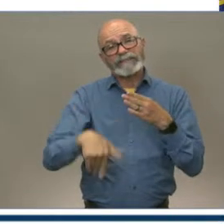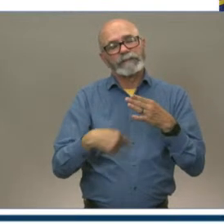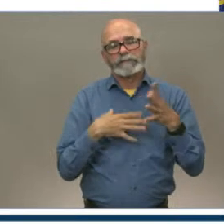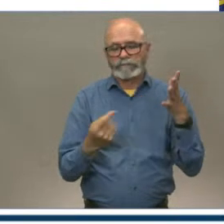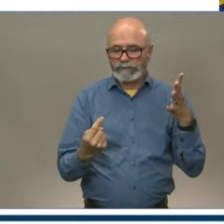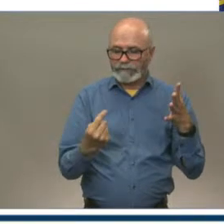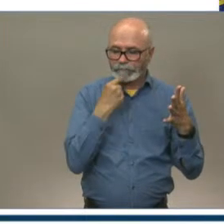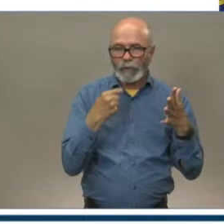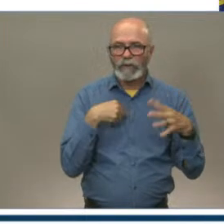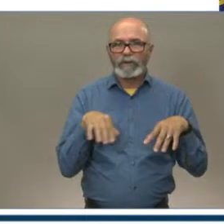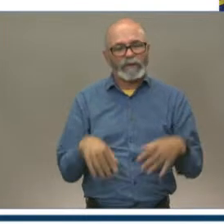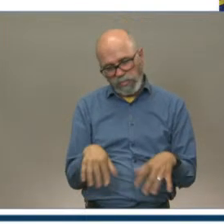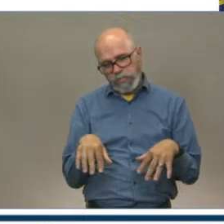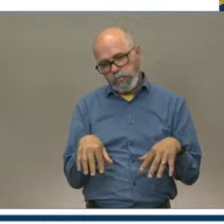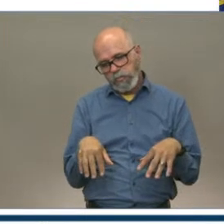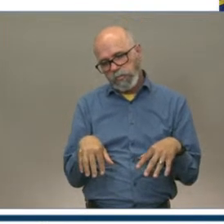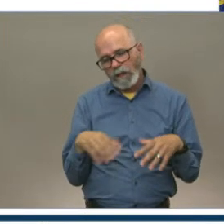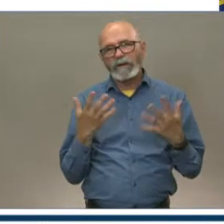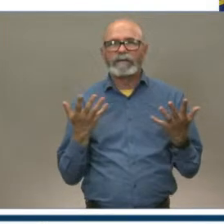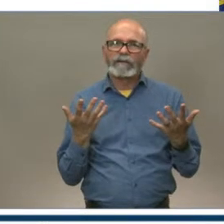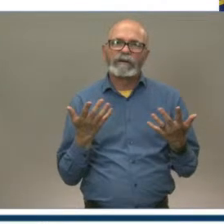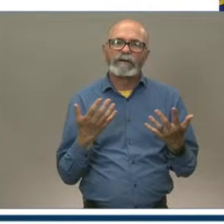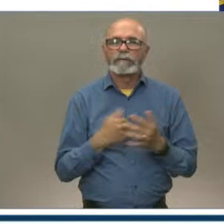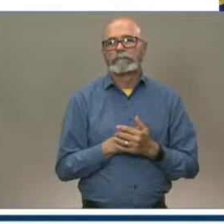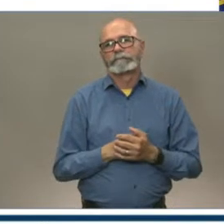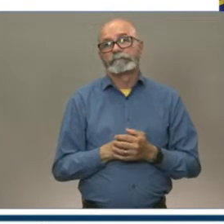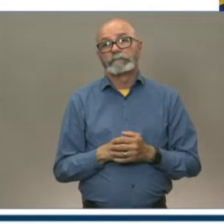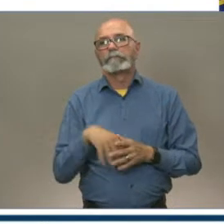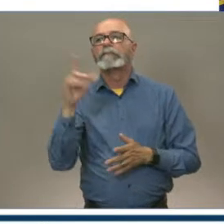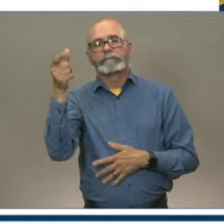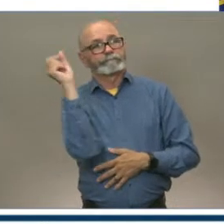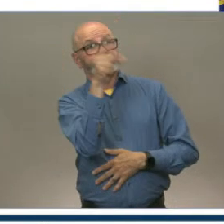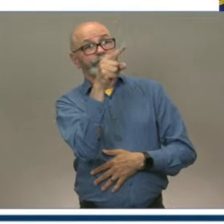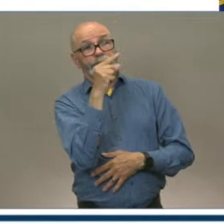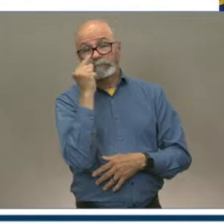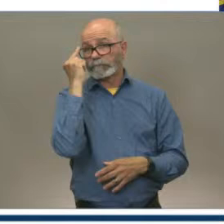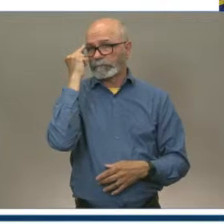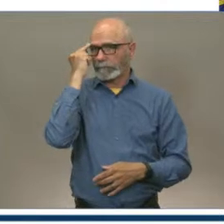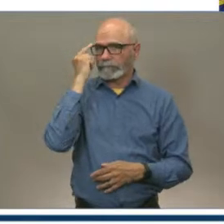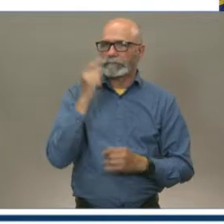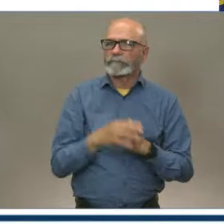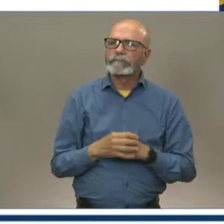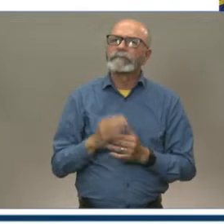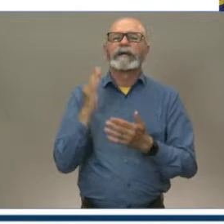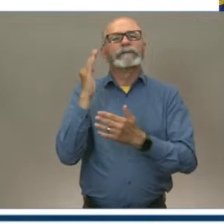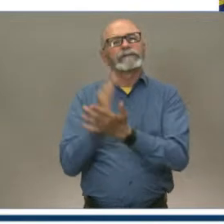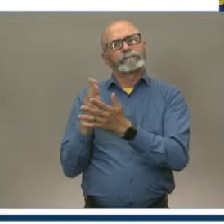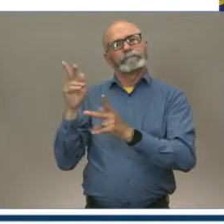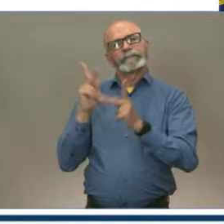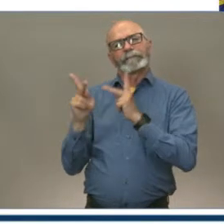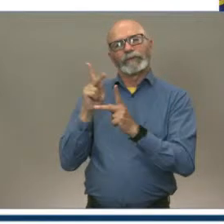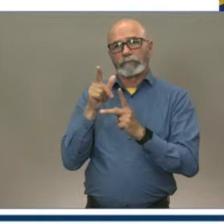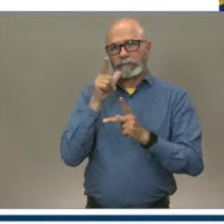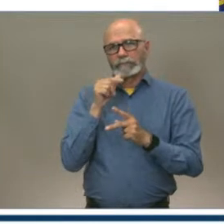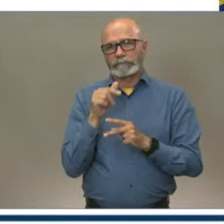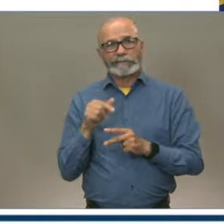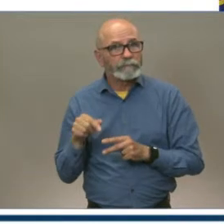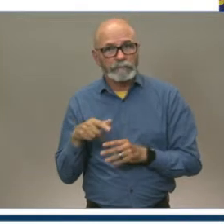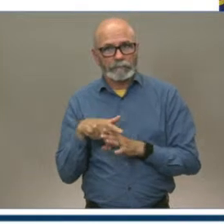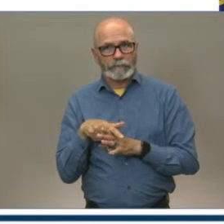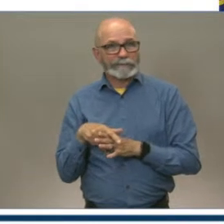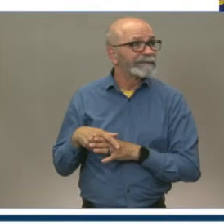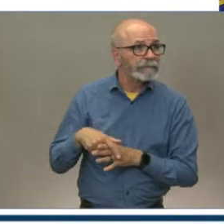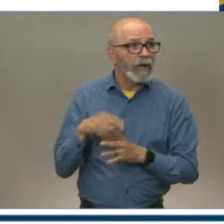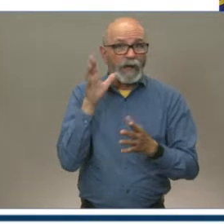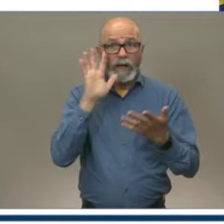Yeah, I'm wondering, before this announcement, some people I was speaking with were wondering whether we're going to see a full lockdown. I mean, what